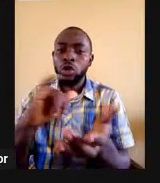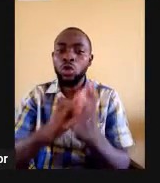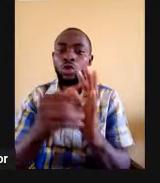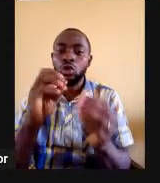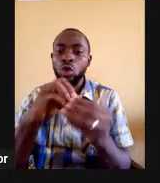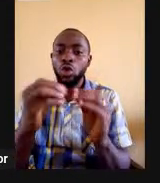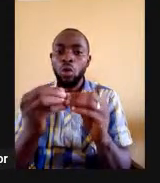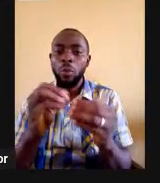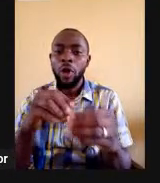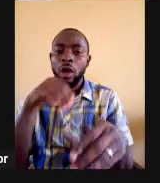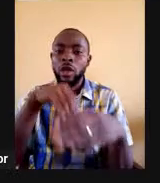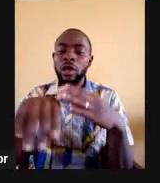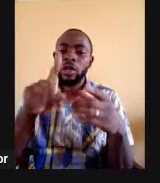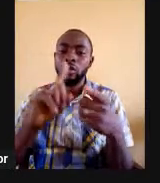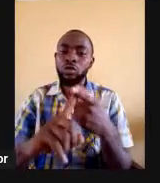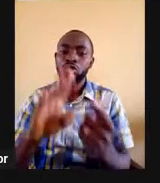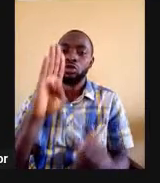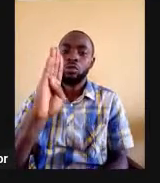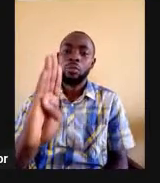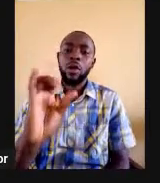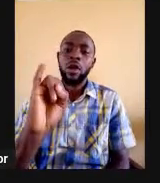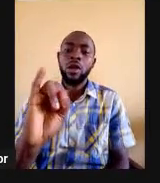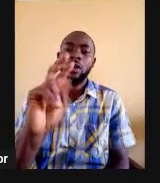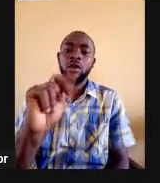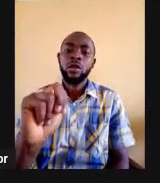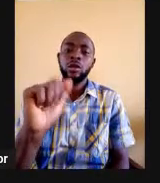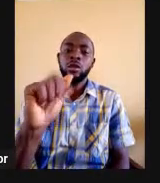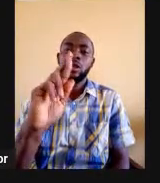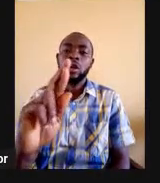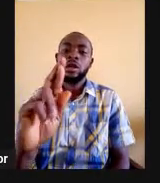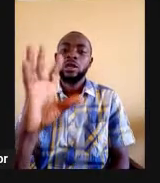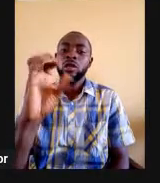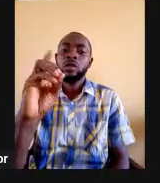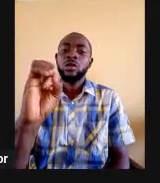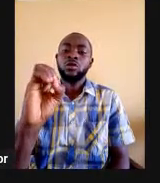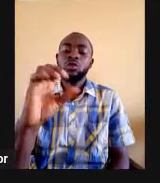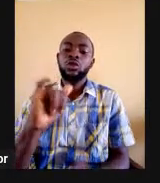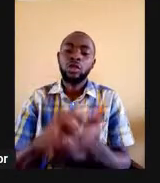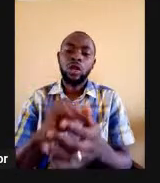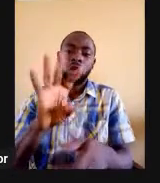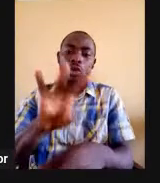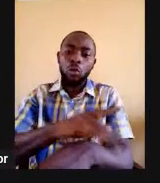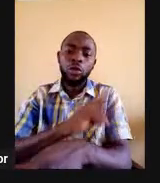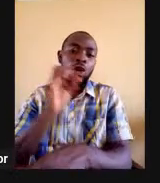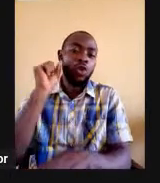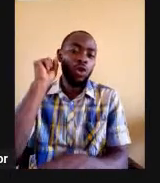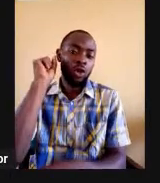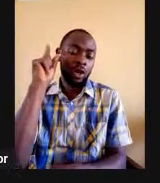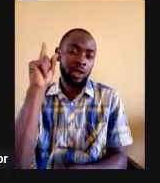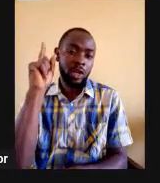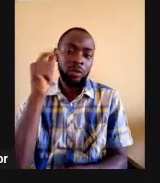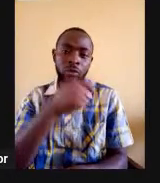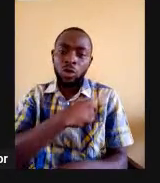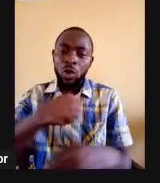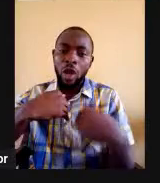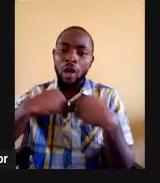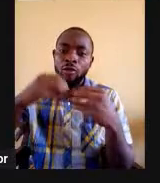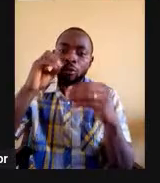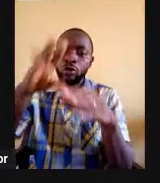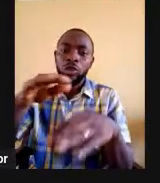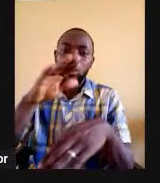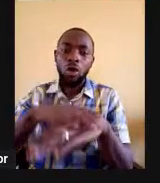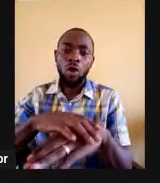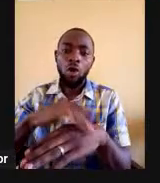into binary codes for the computer to be able to understand, and to display it on your screen for you in a way that you also will be able to understand.